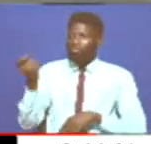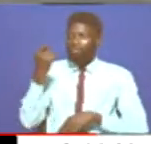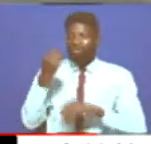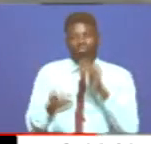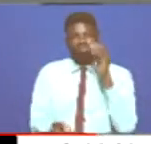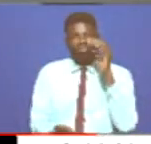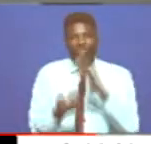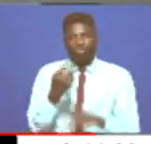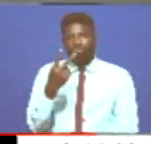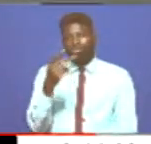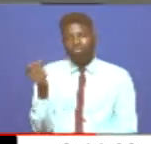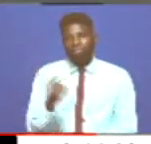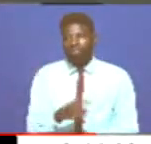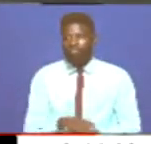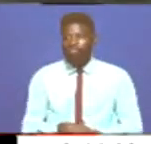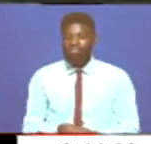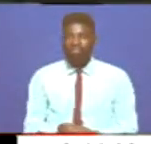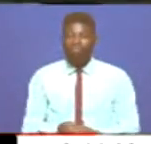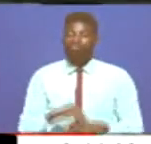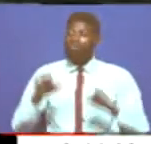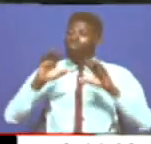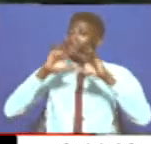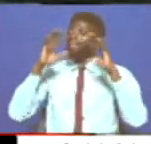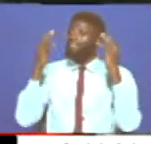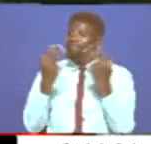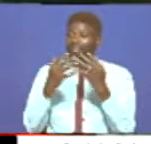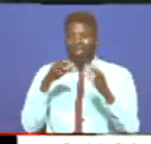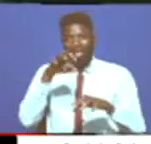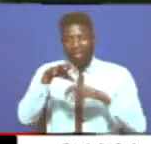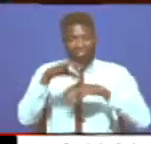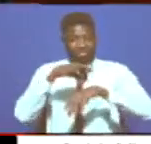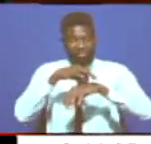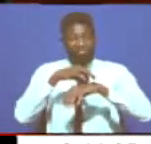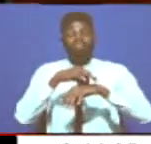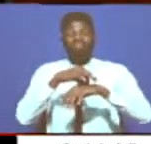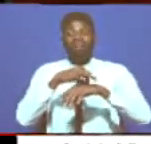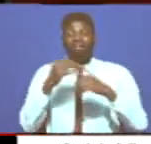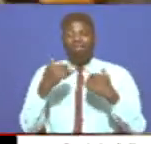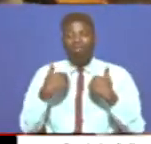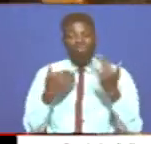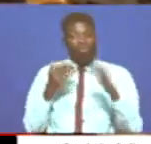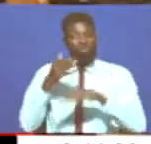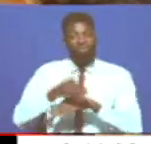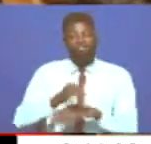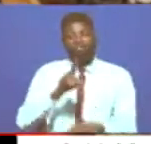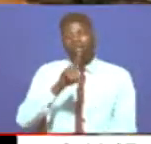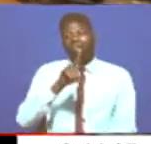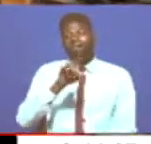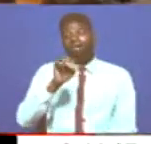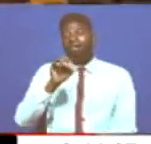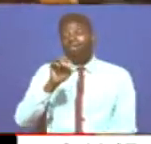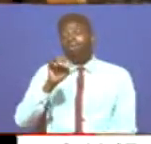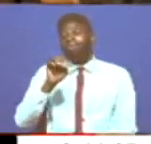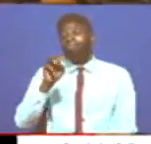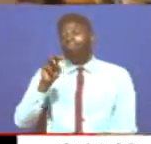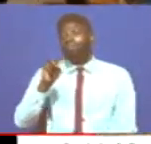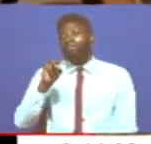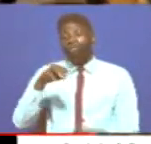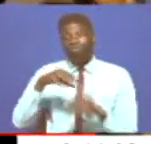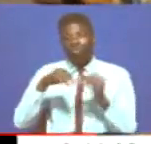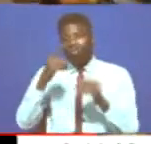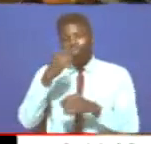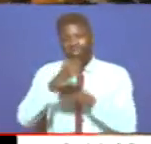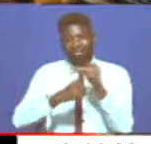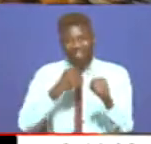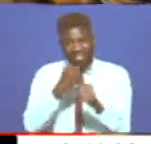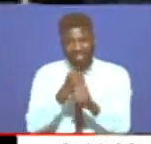The global trade in leather products is estimated to be more than $100 billion a year, with the demand for leather and leather products expected to take